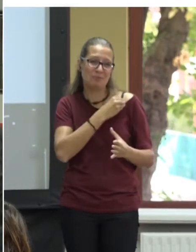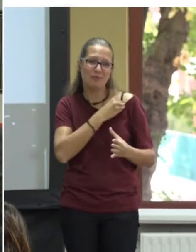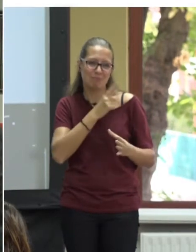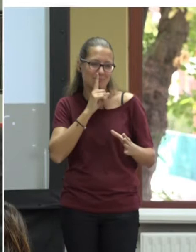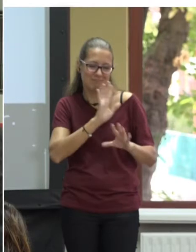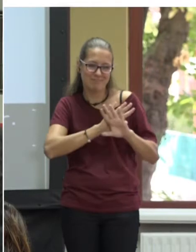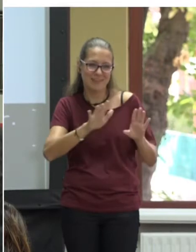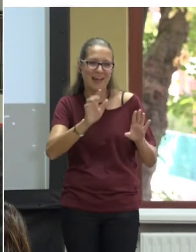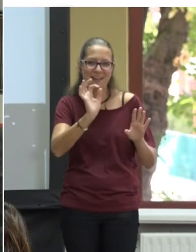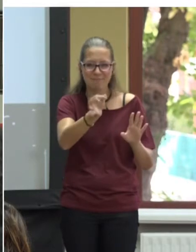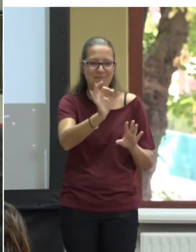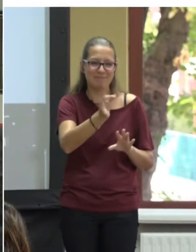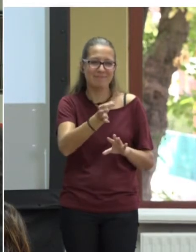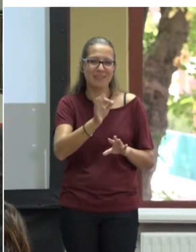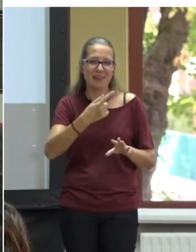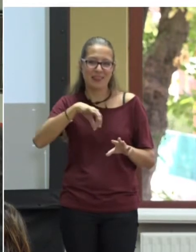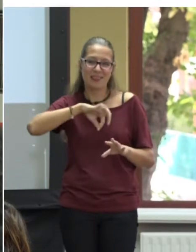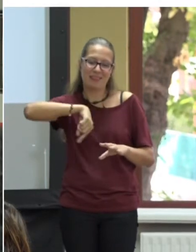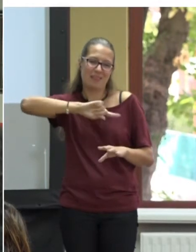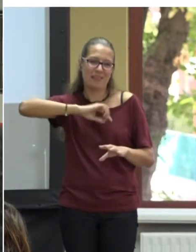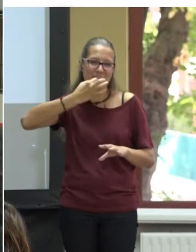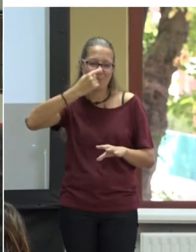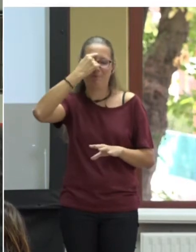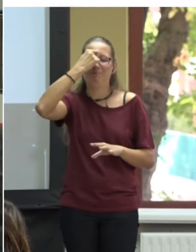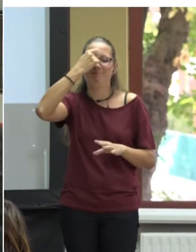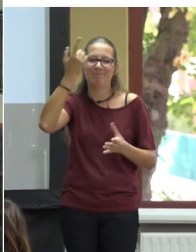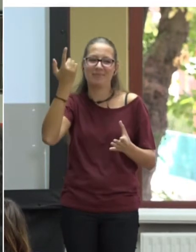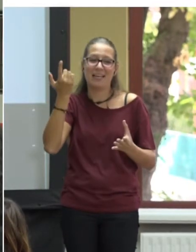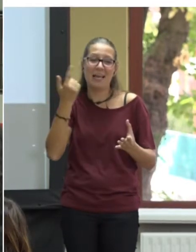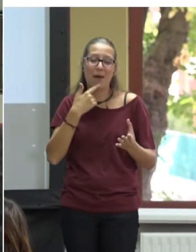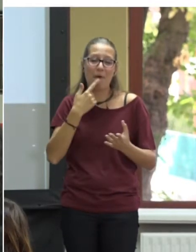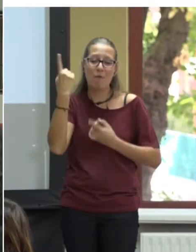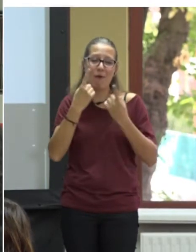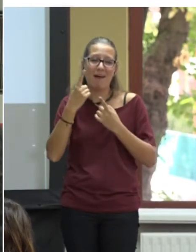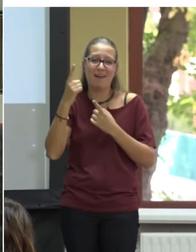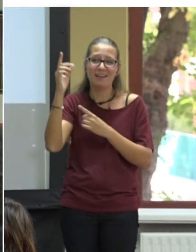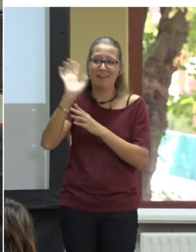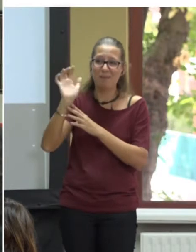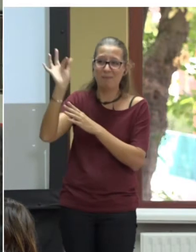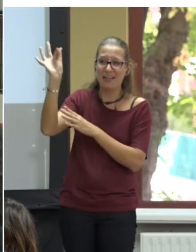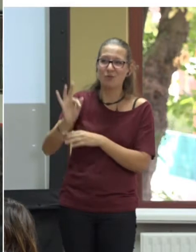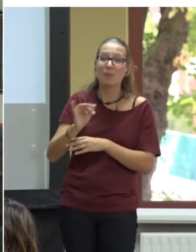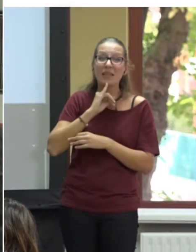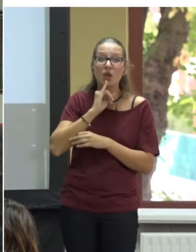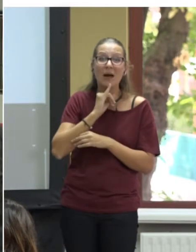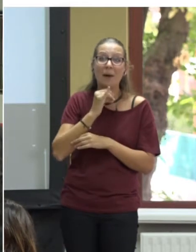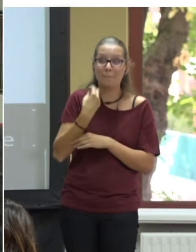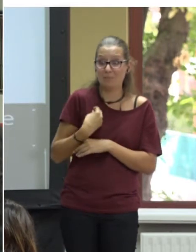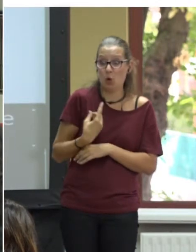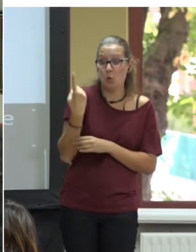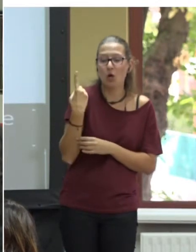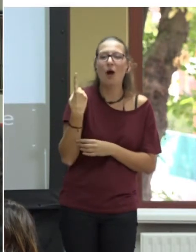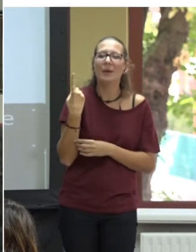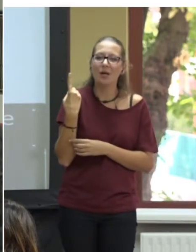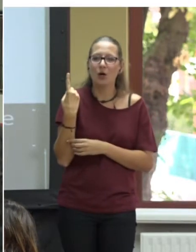it's yes, we have to bear in mind that yes, there are films that have more than one language. It is the same language,